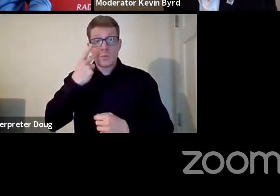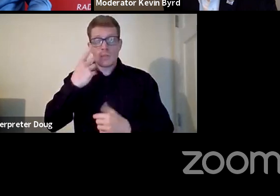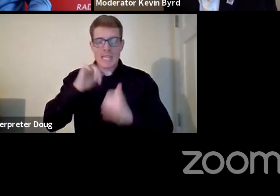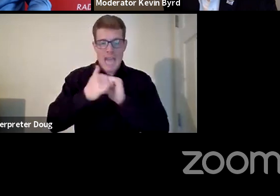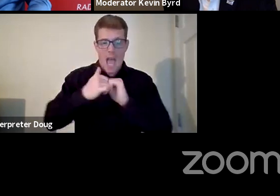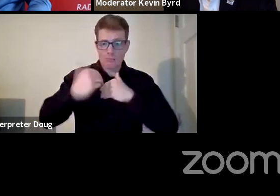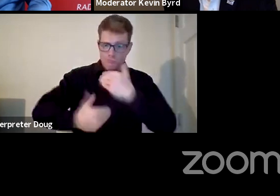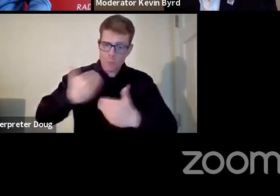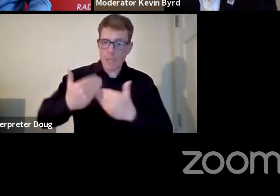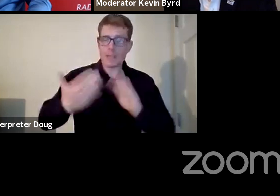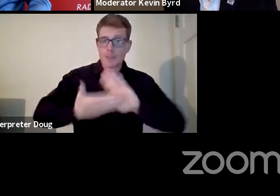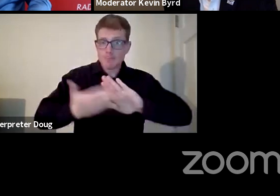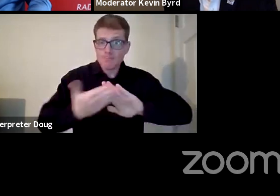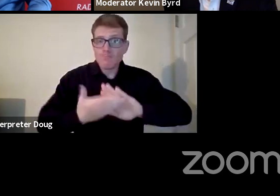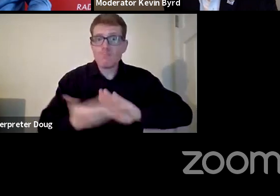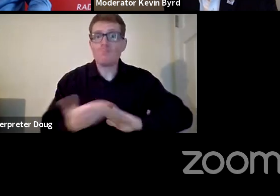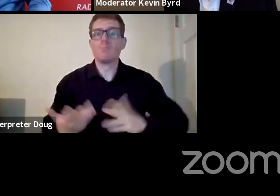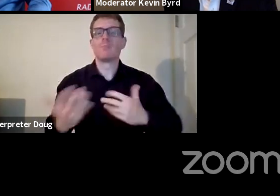in terms of